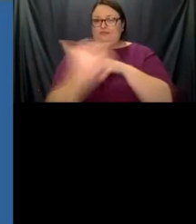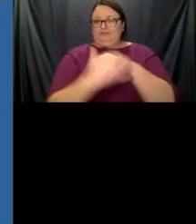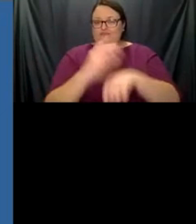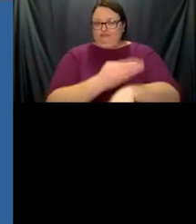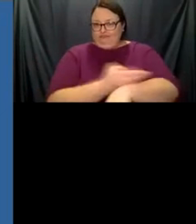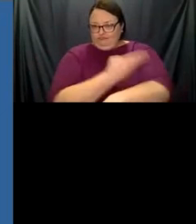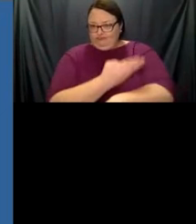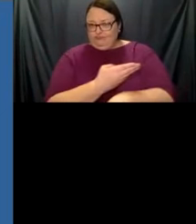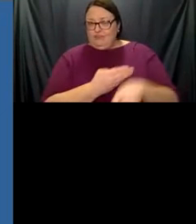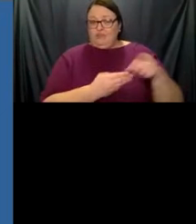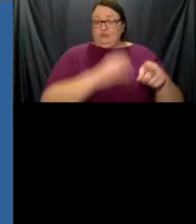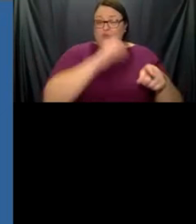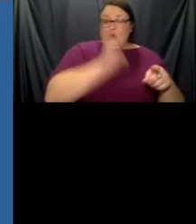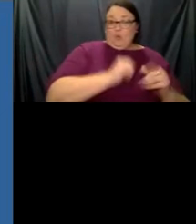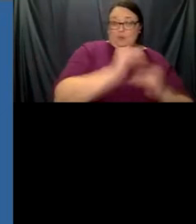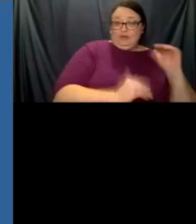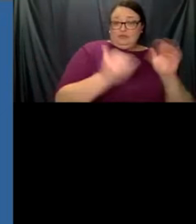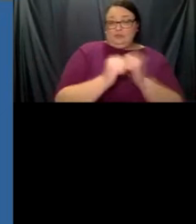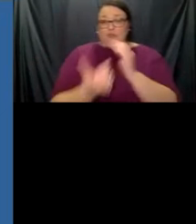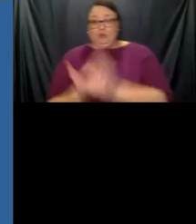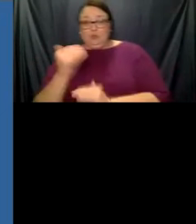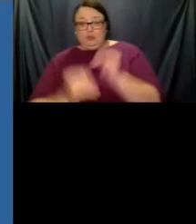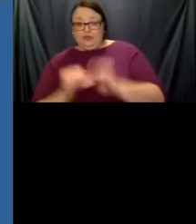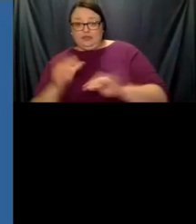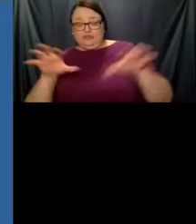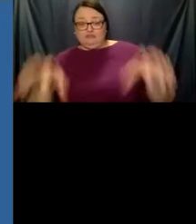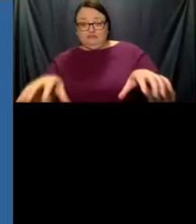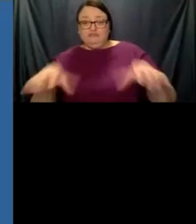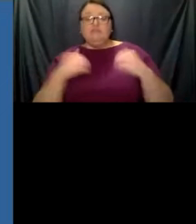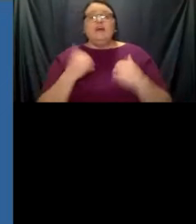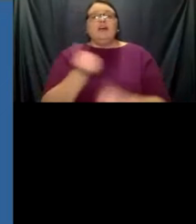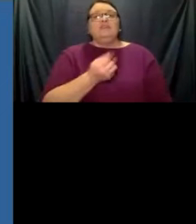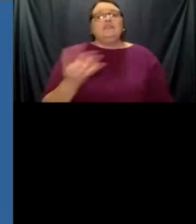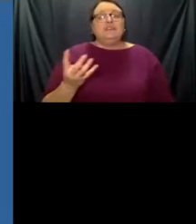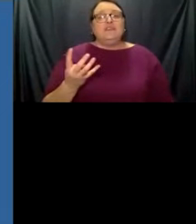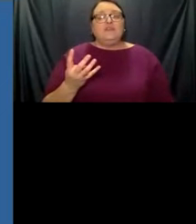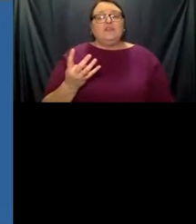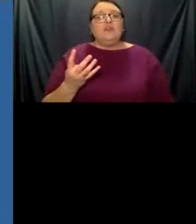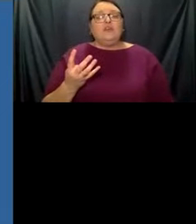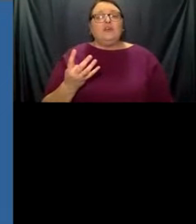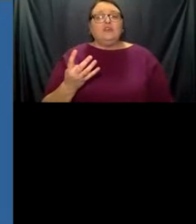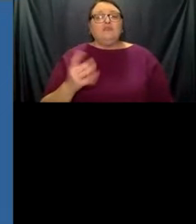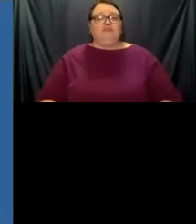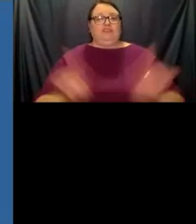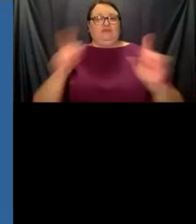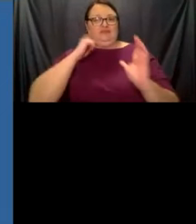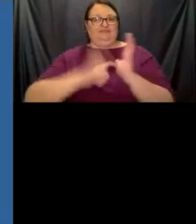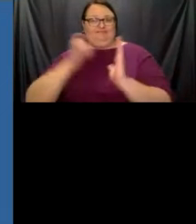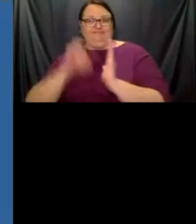the old building versus the new, Si pueden ver el edificio como parecía antes